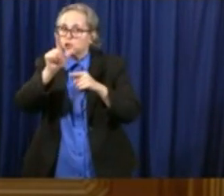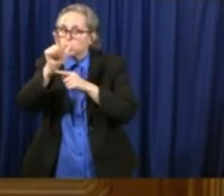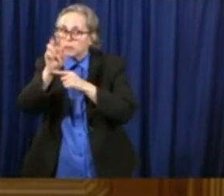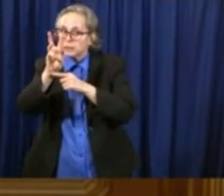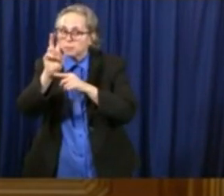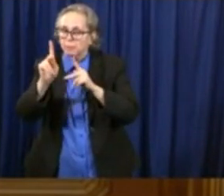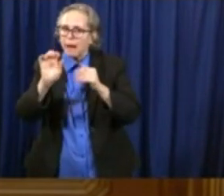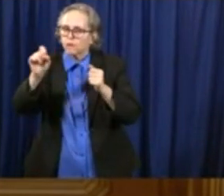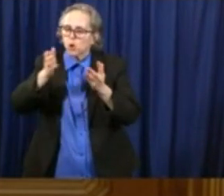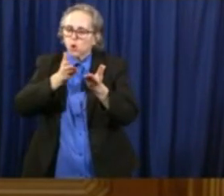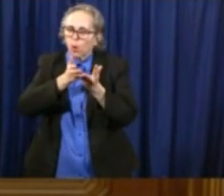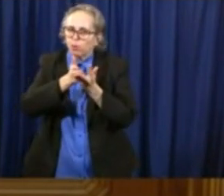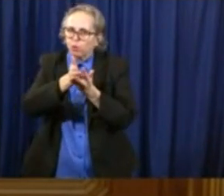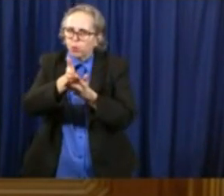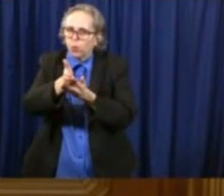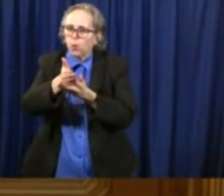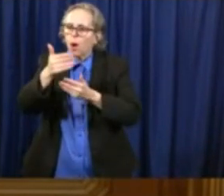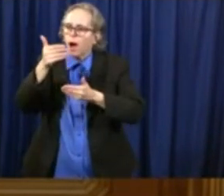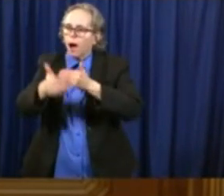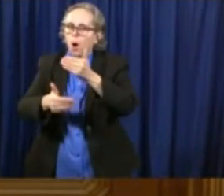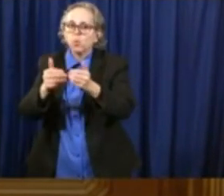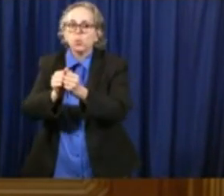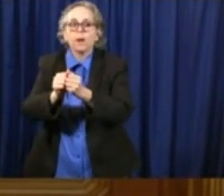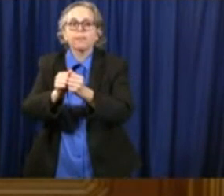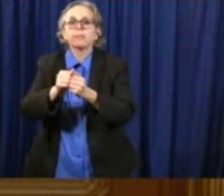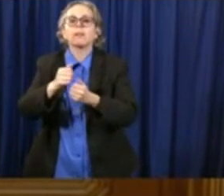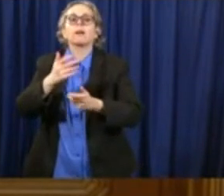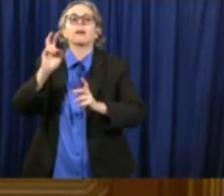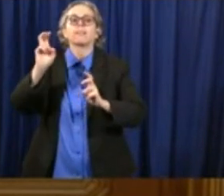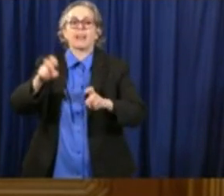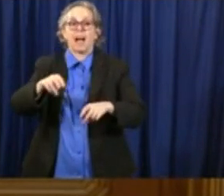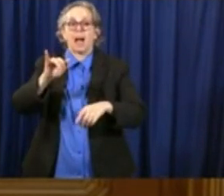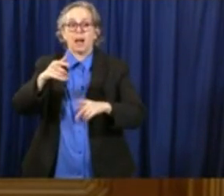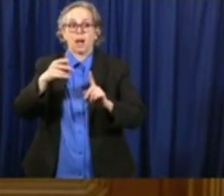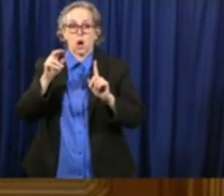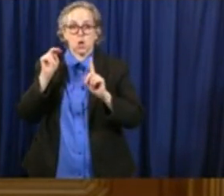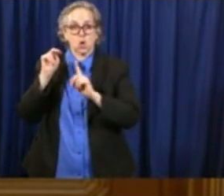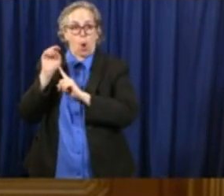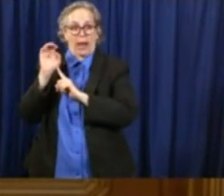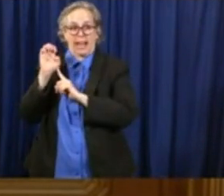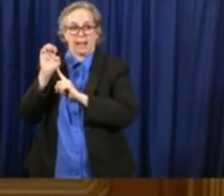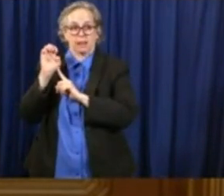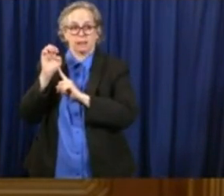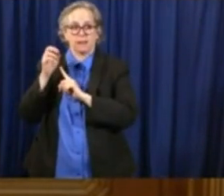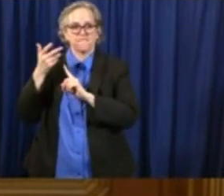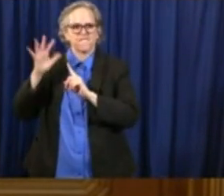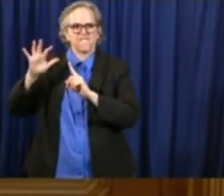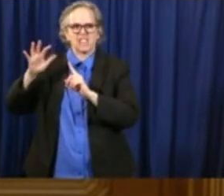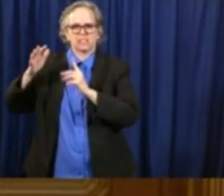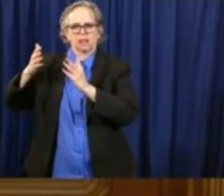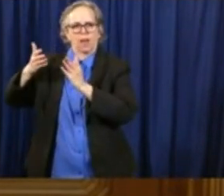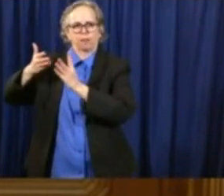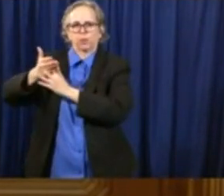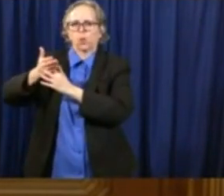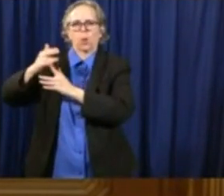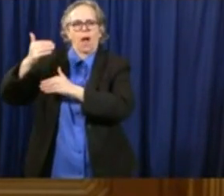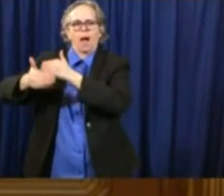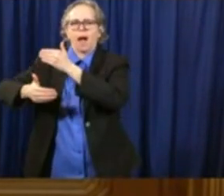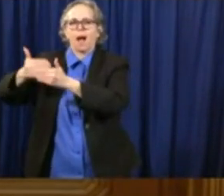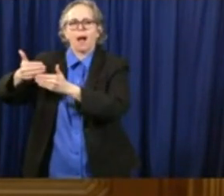process. NOAA had already gone through the process, as you know. This was before I became